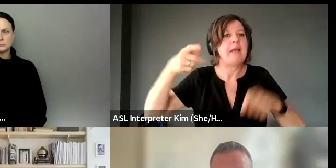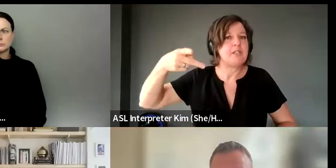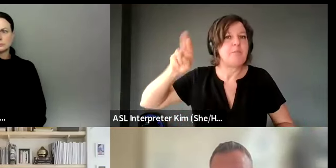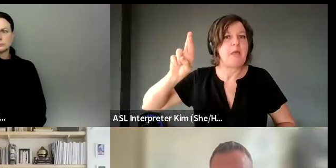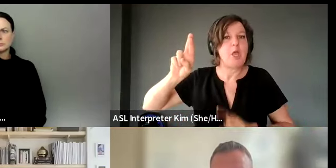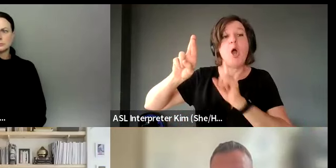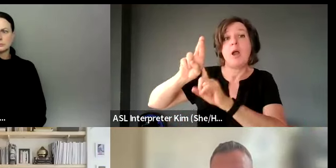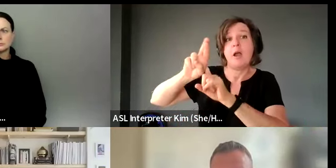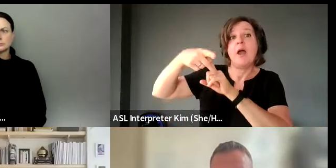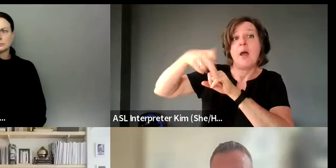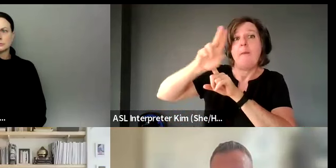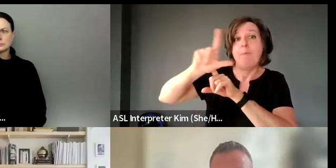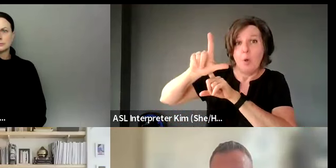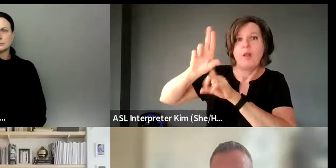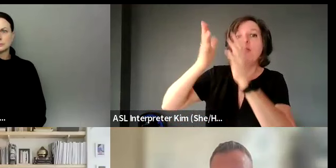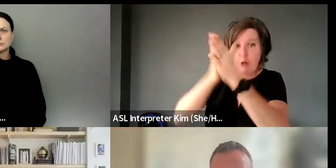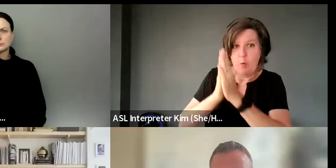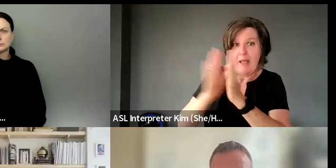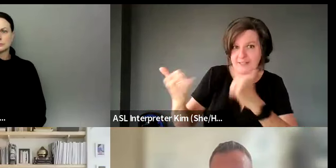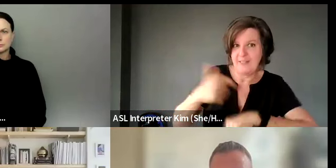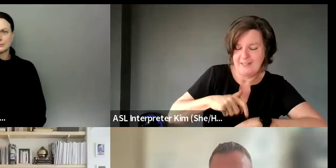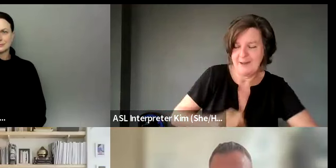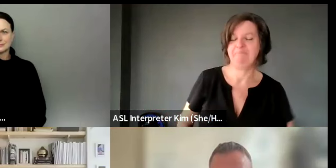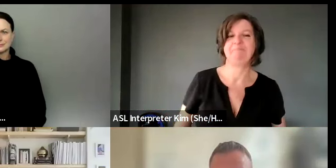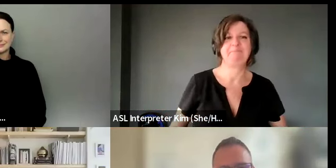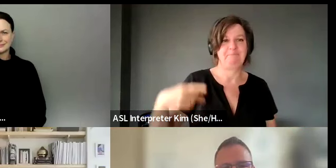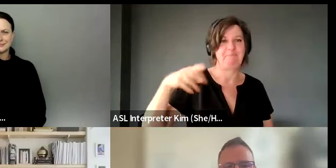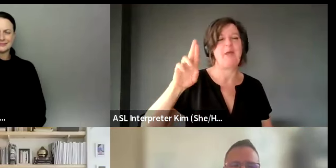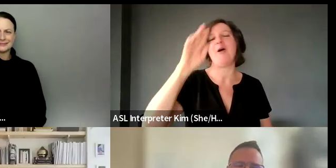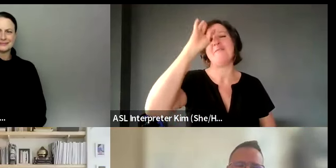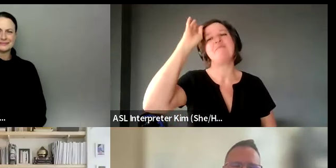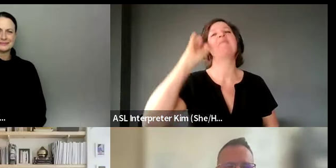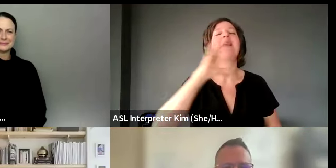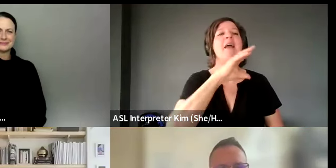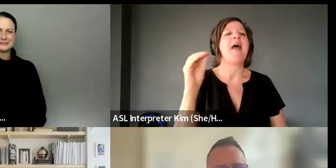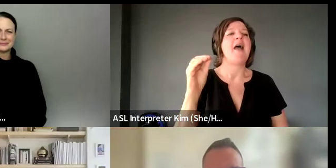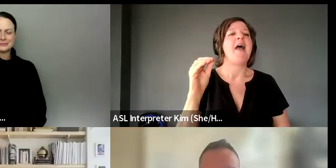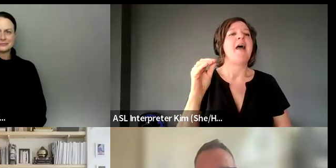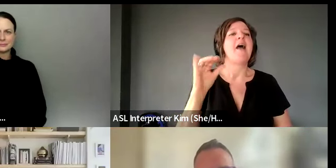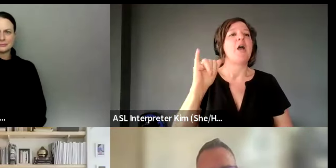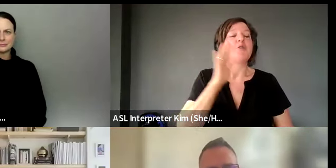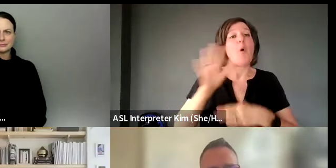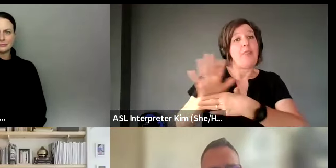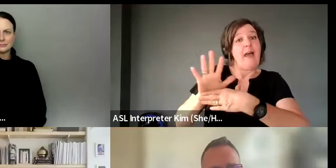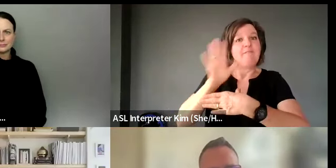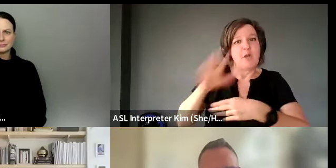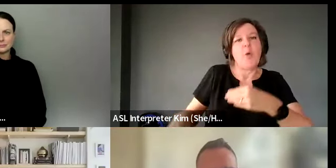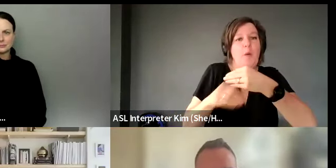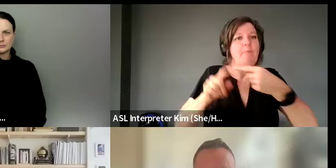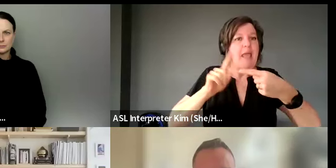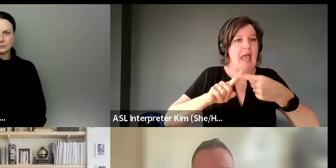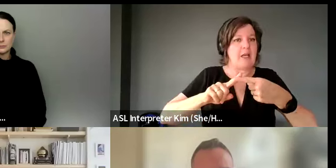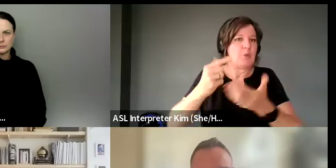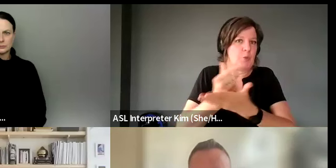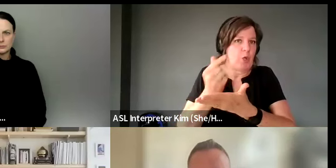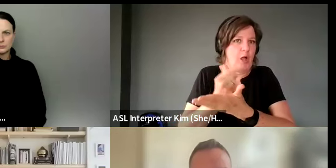time, and ensure, and yeah, just so that the video is added to the glossary.